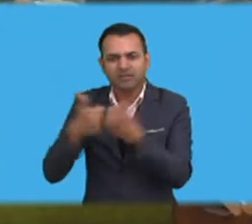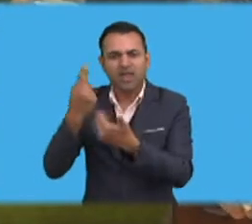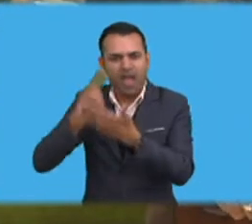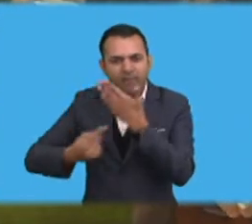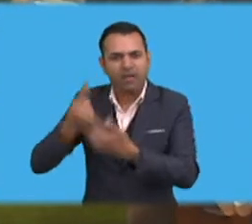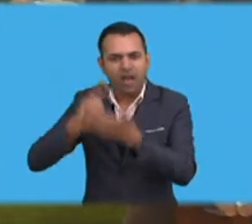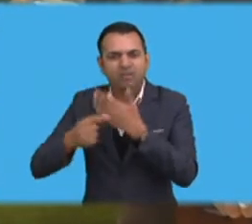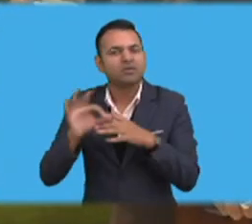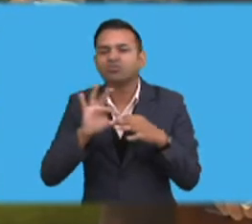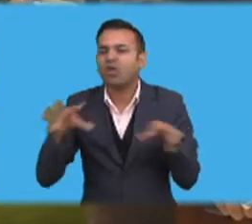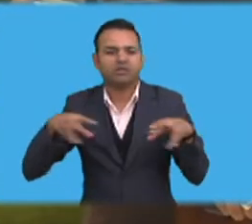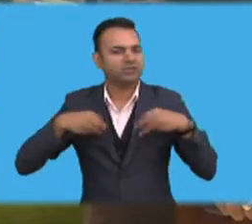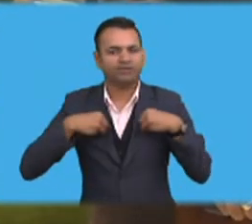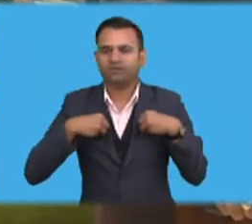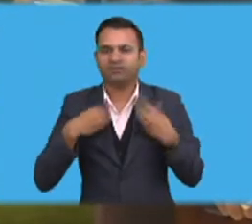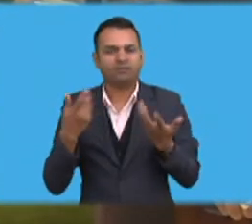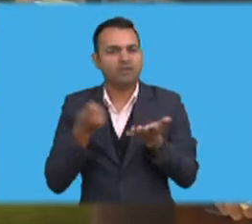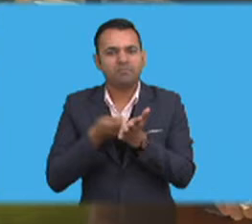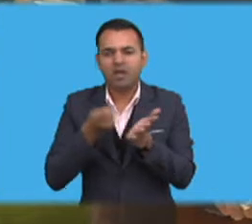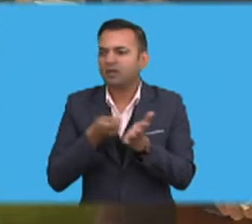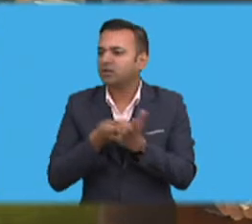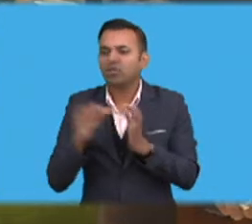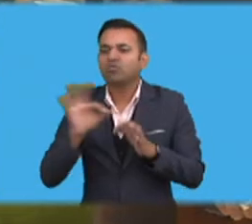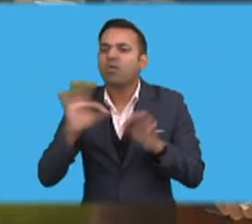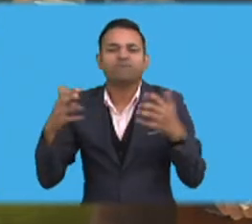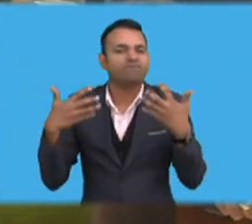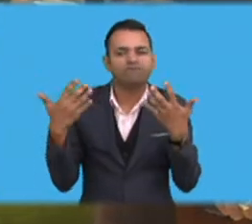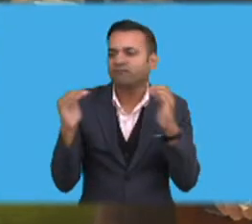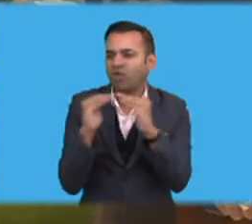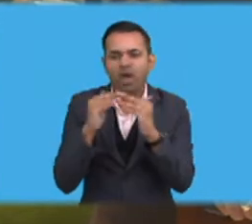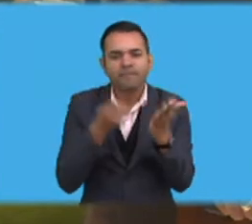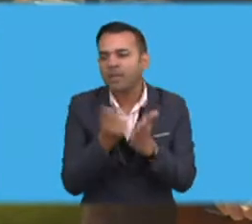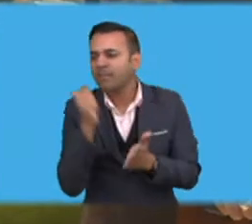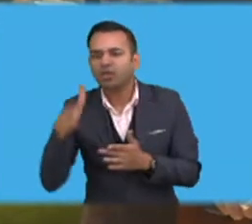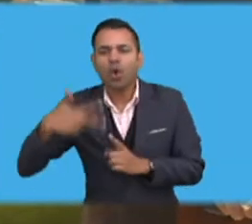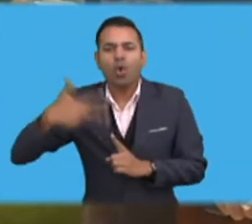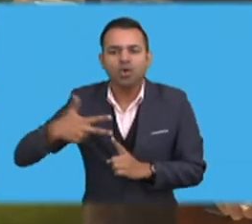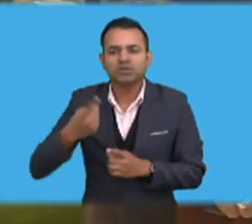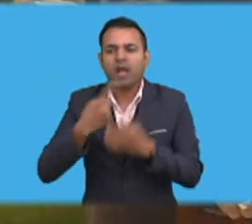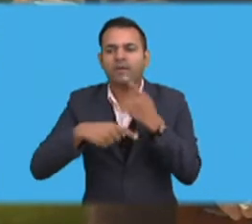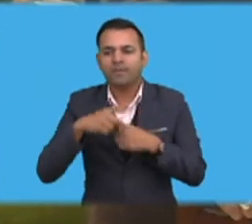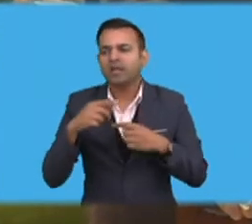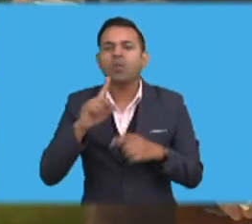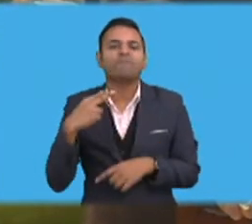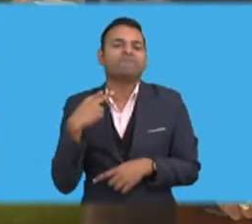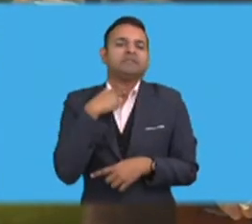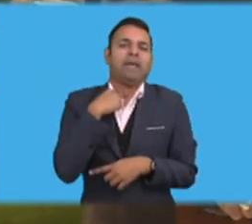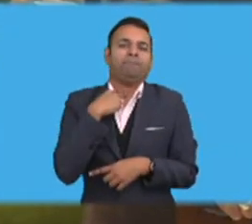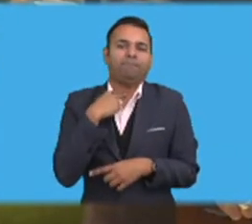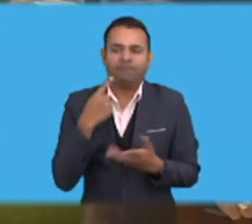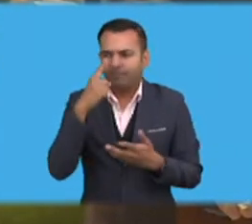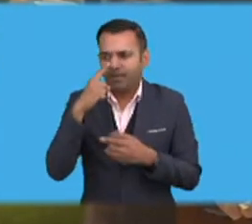compensation. This mainly included those who became or were the victims of road accidents, such as passengers, drivers, or